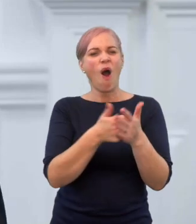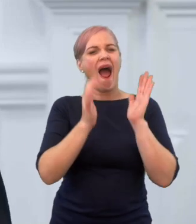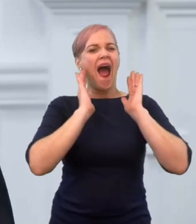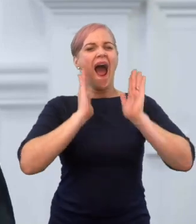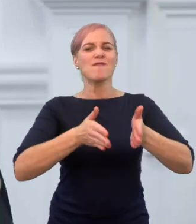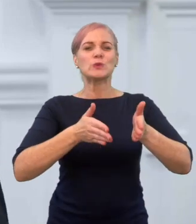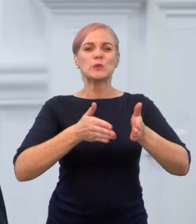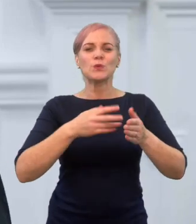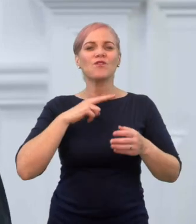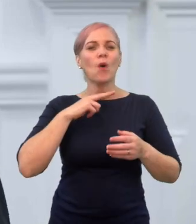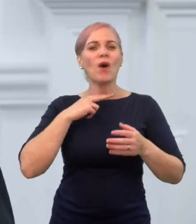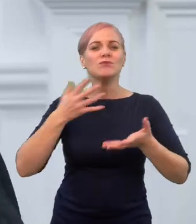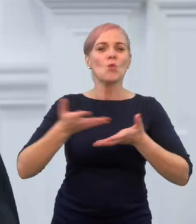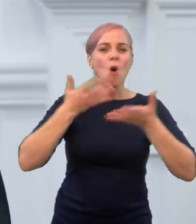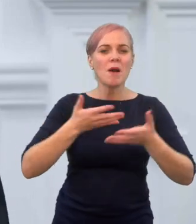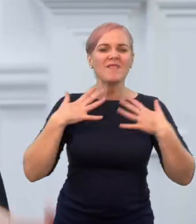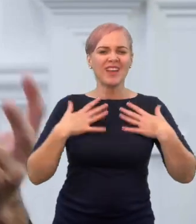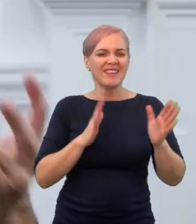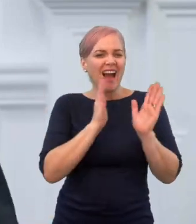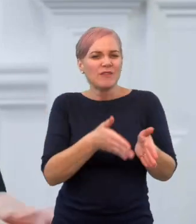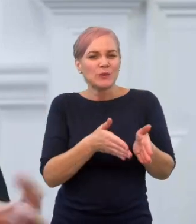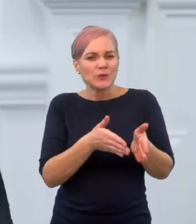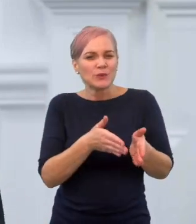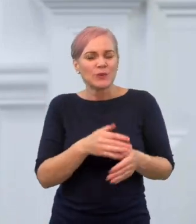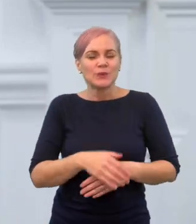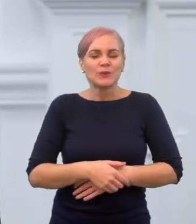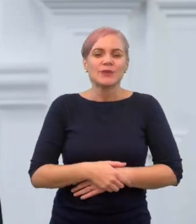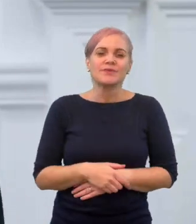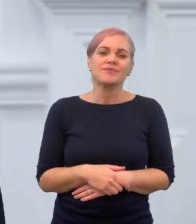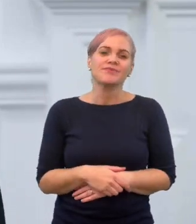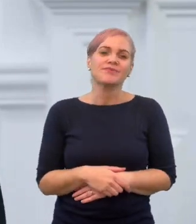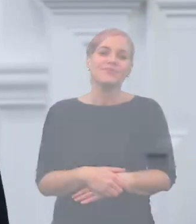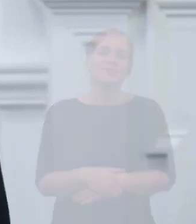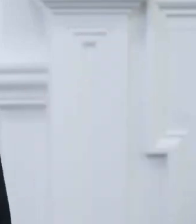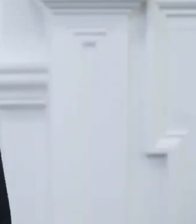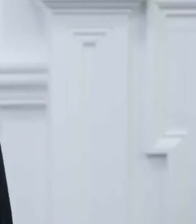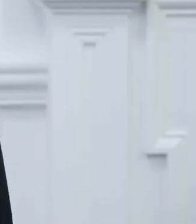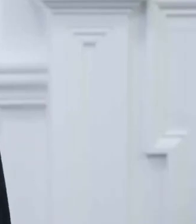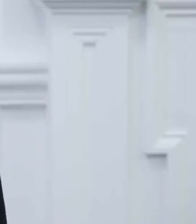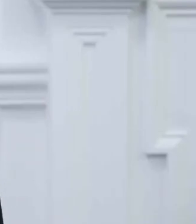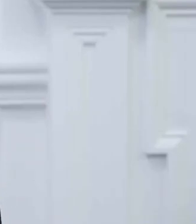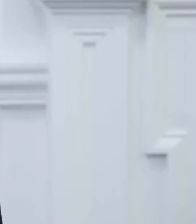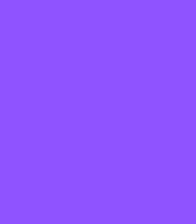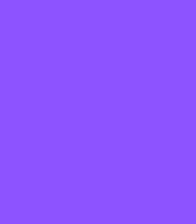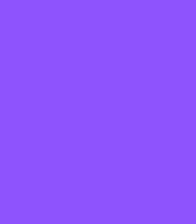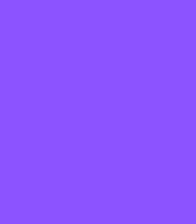but otherwise, that's always a given, vocal warm-ups and physical warm-ups.